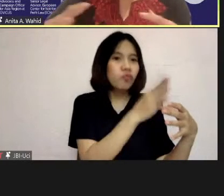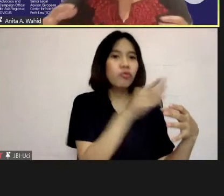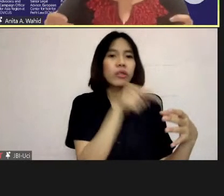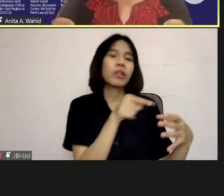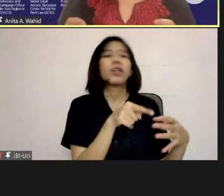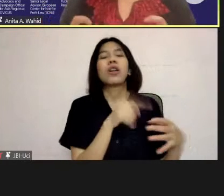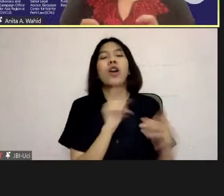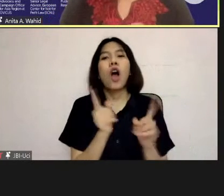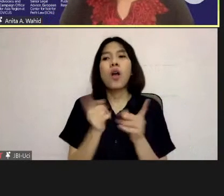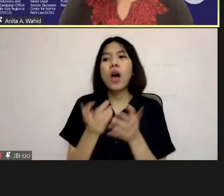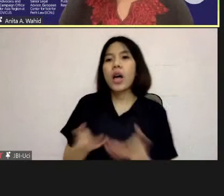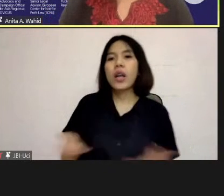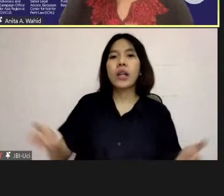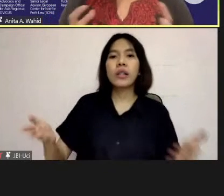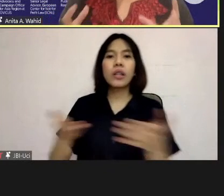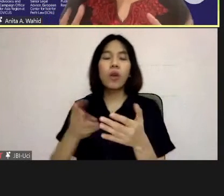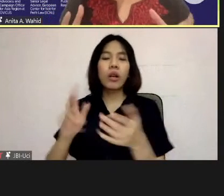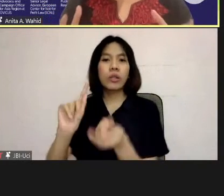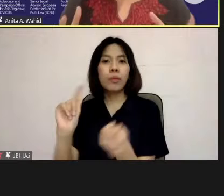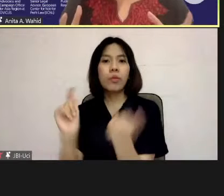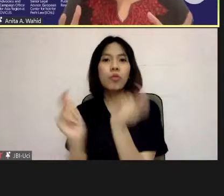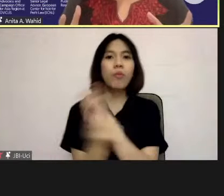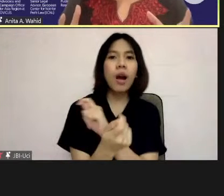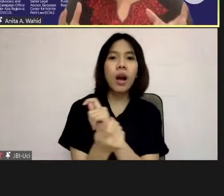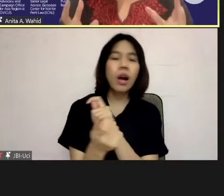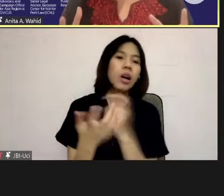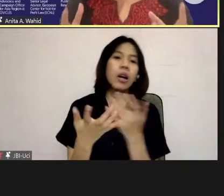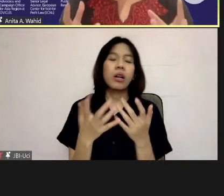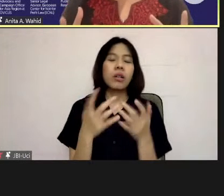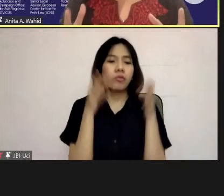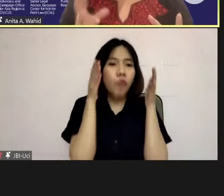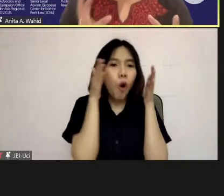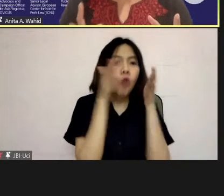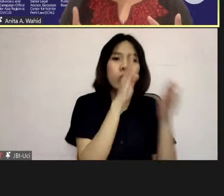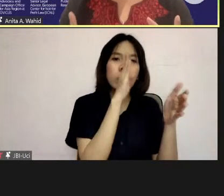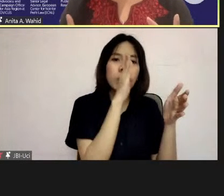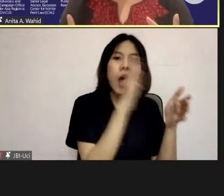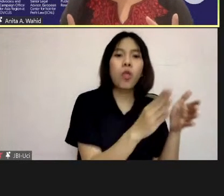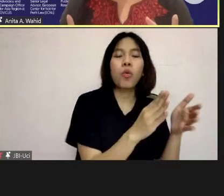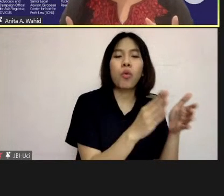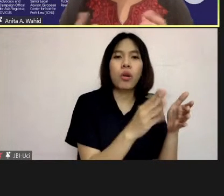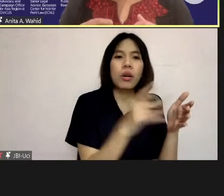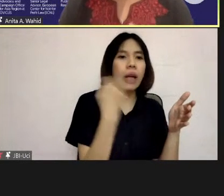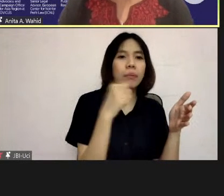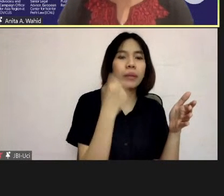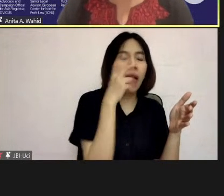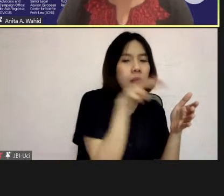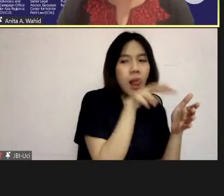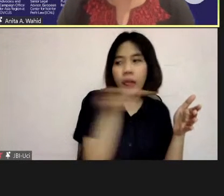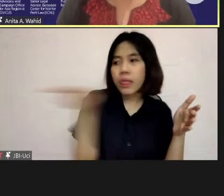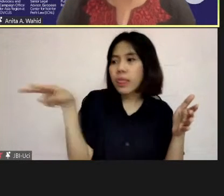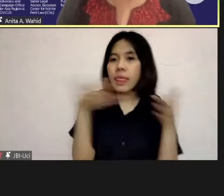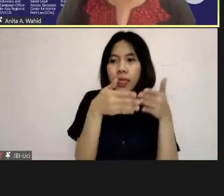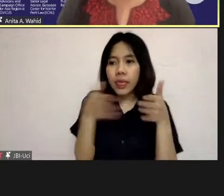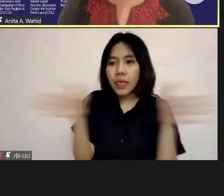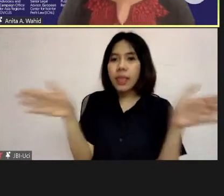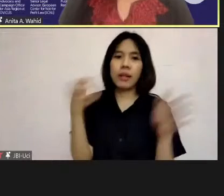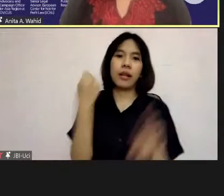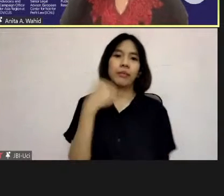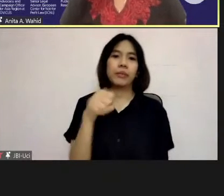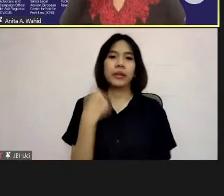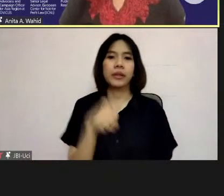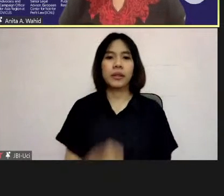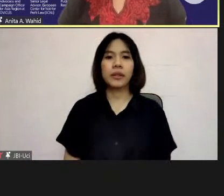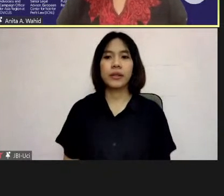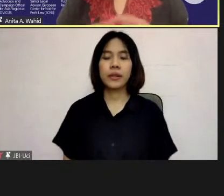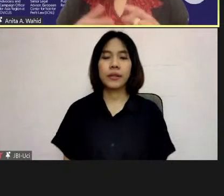on the certain circumstances, conditions around us or around them. They only have the ability for that two